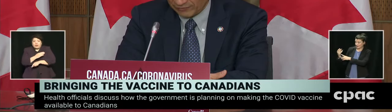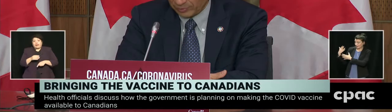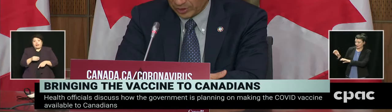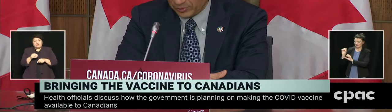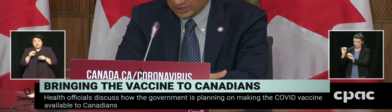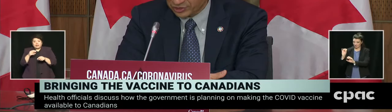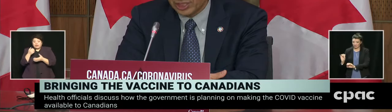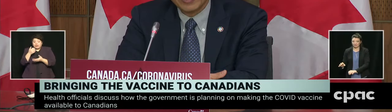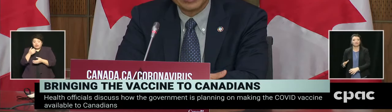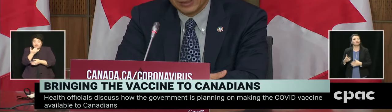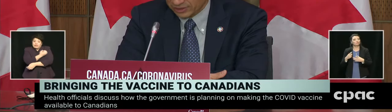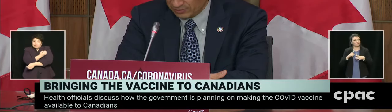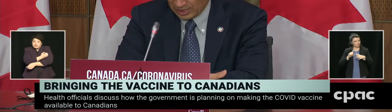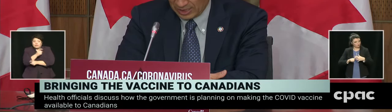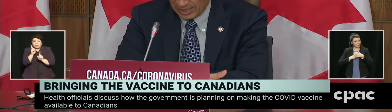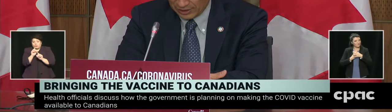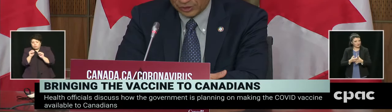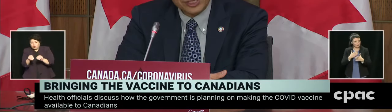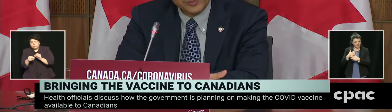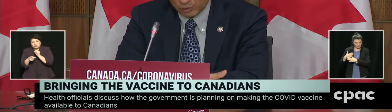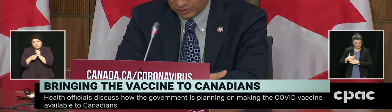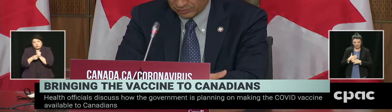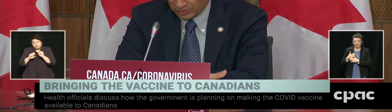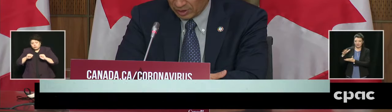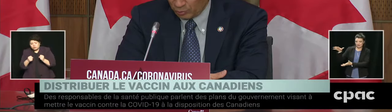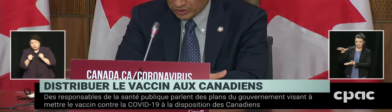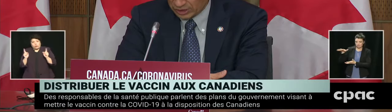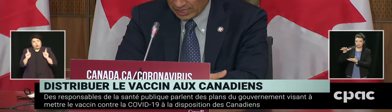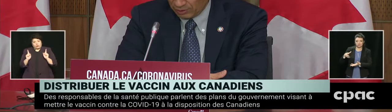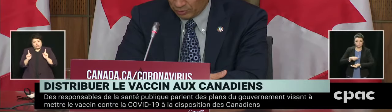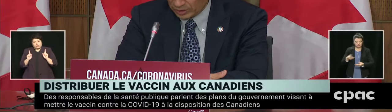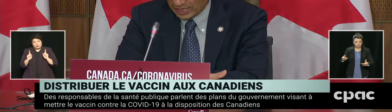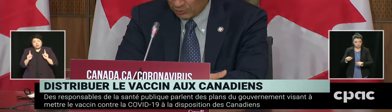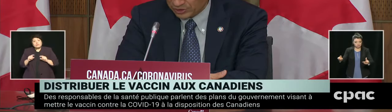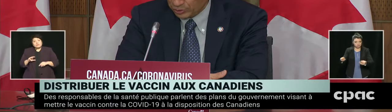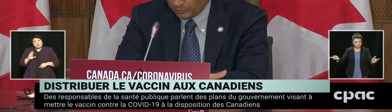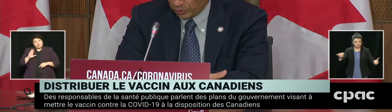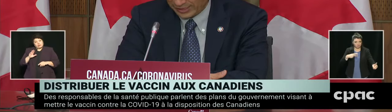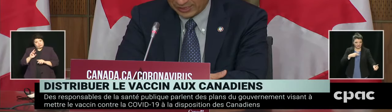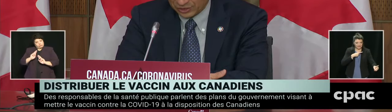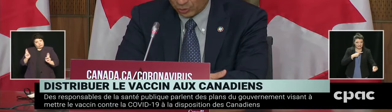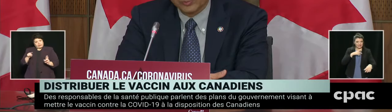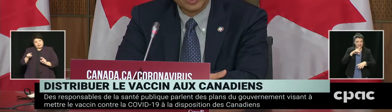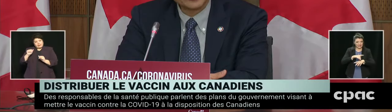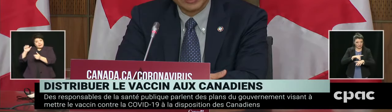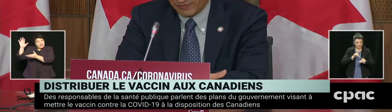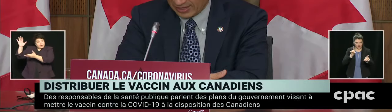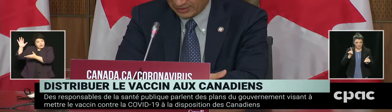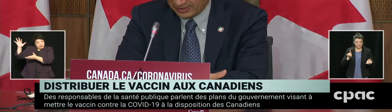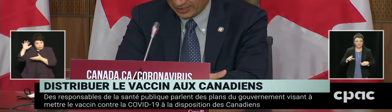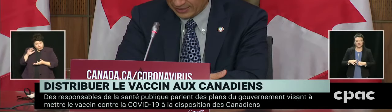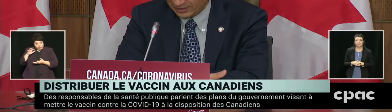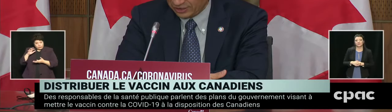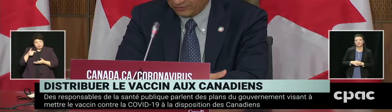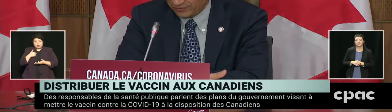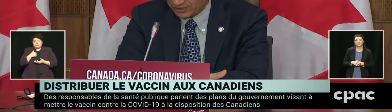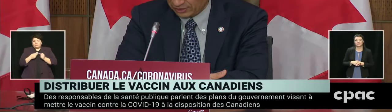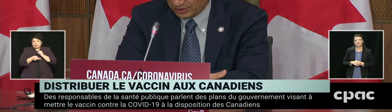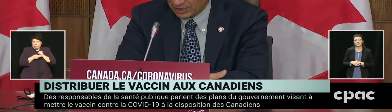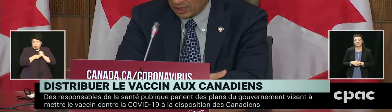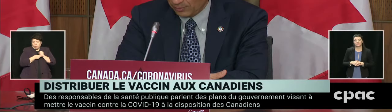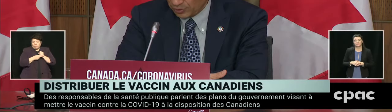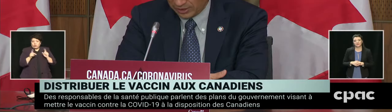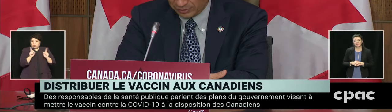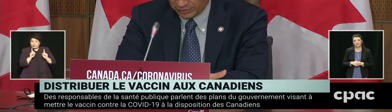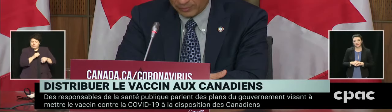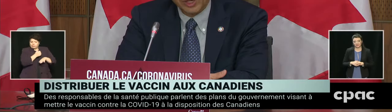also have a prepositioning mechanism at our disposal, which would allow us to import and store a promising vaccine in Canadian